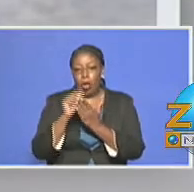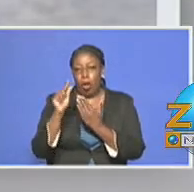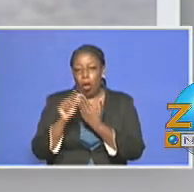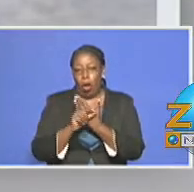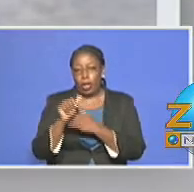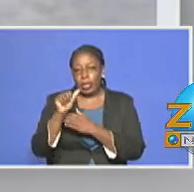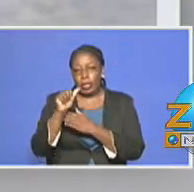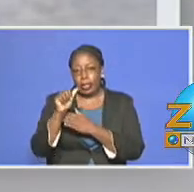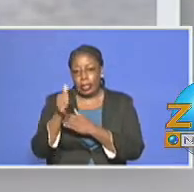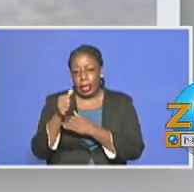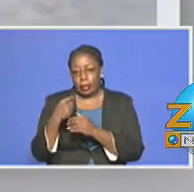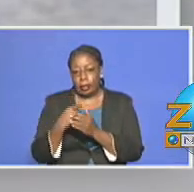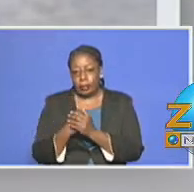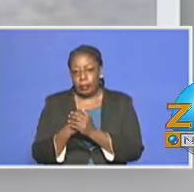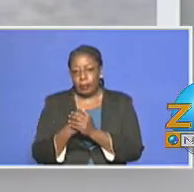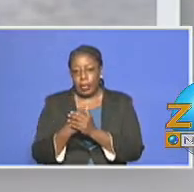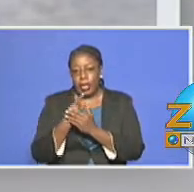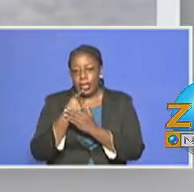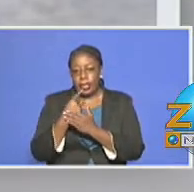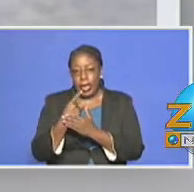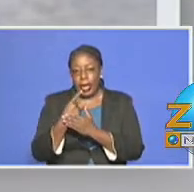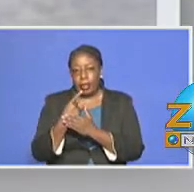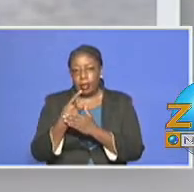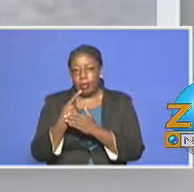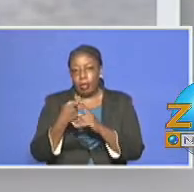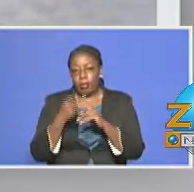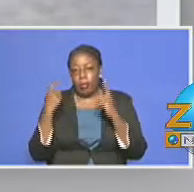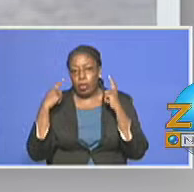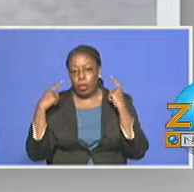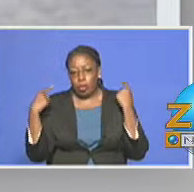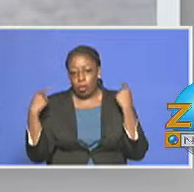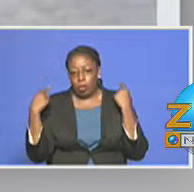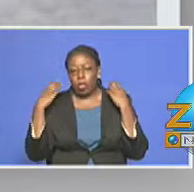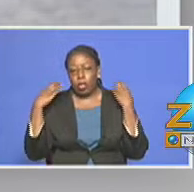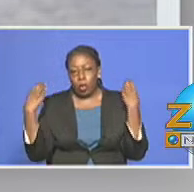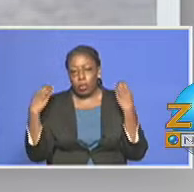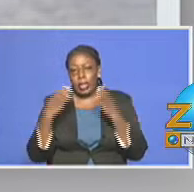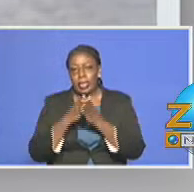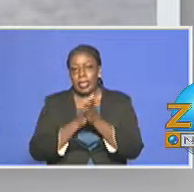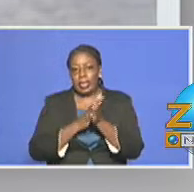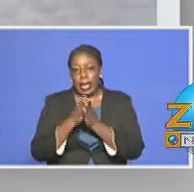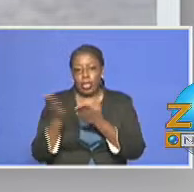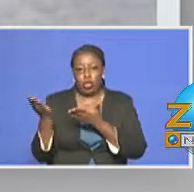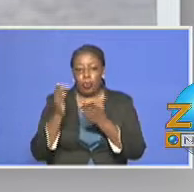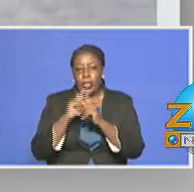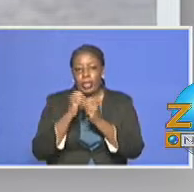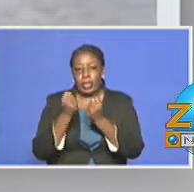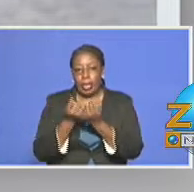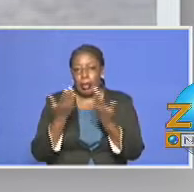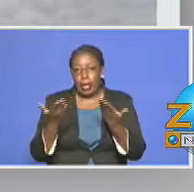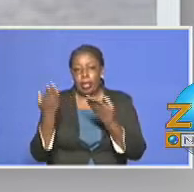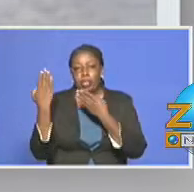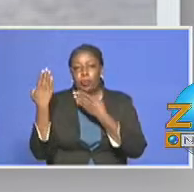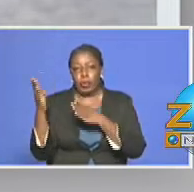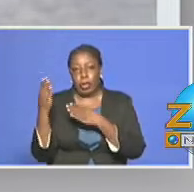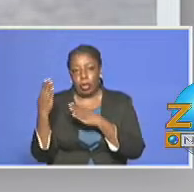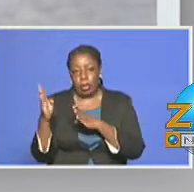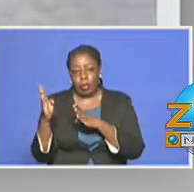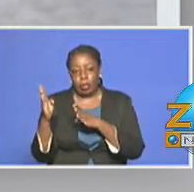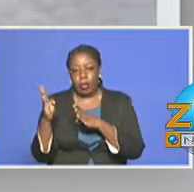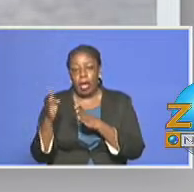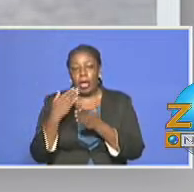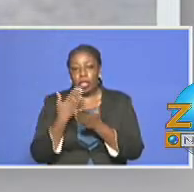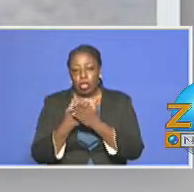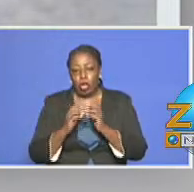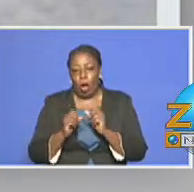a statement, head coach Mike Woodson said that he's extremely excited to bring his team to the Bahamas, and this will be an excellent opportunity for the young men to